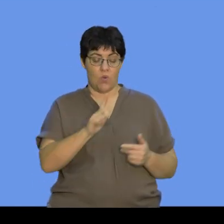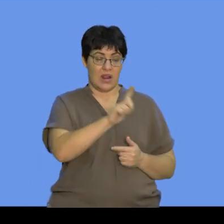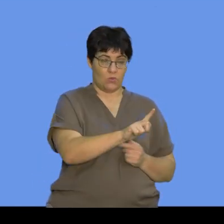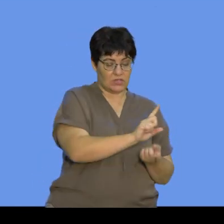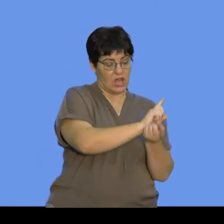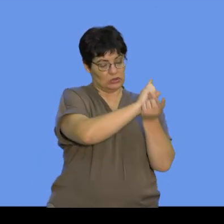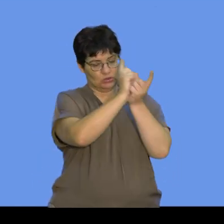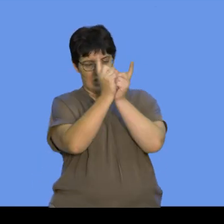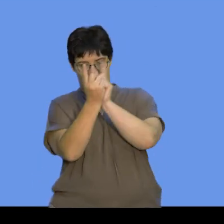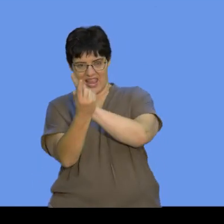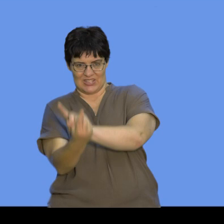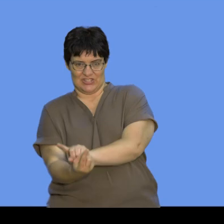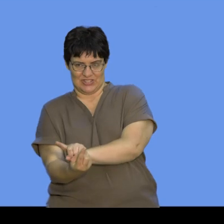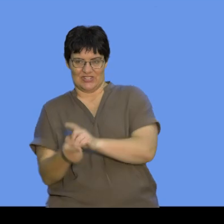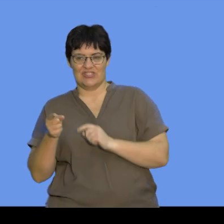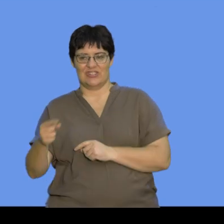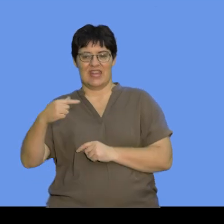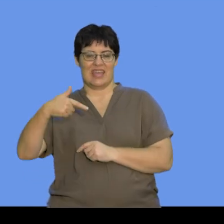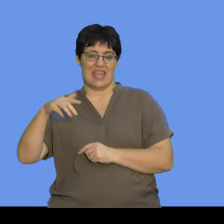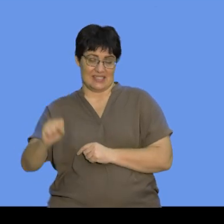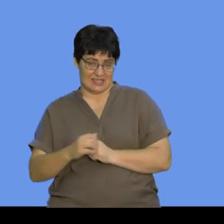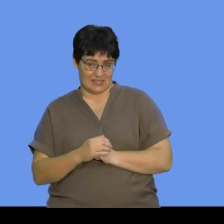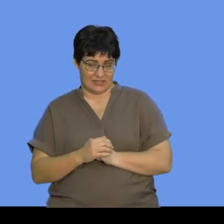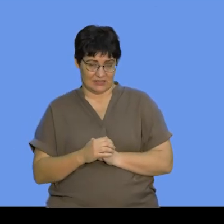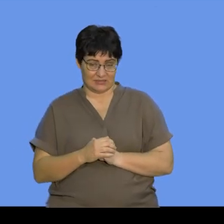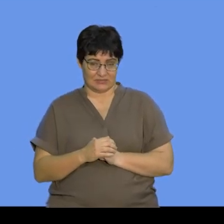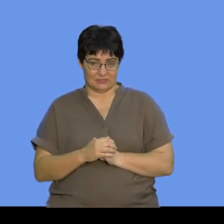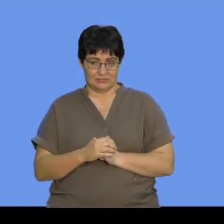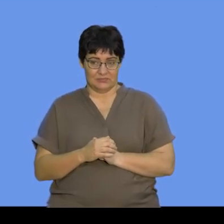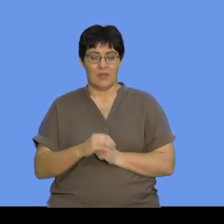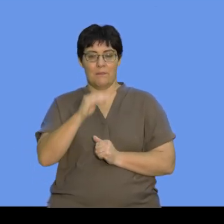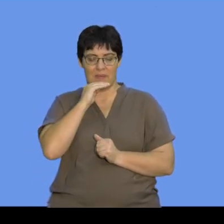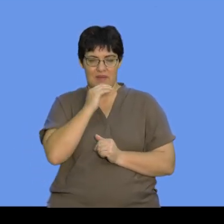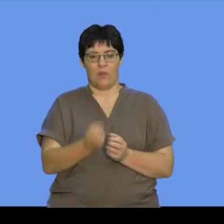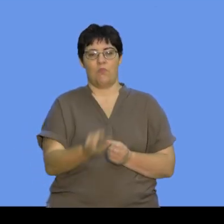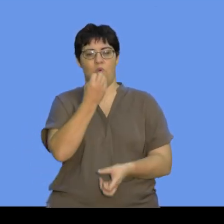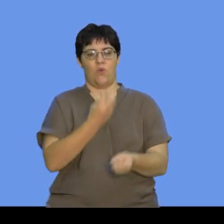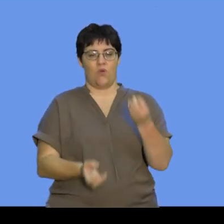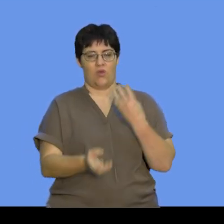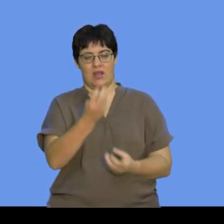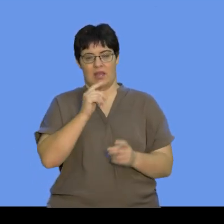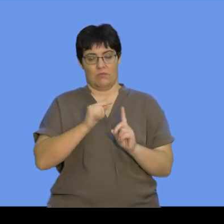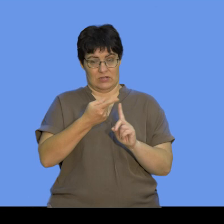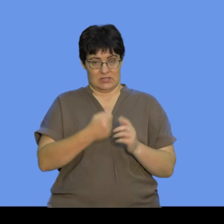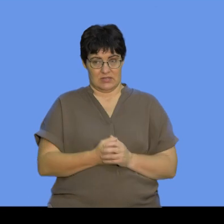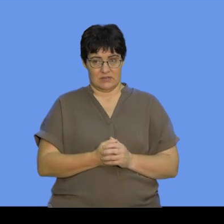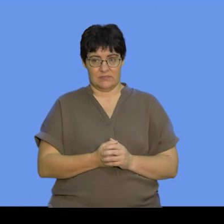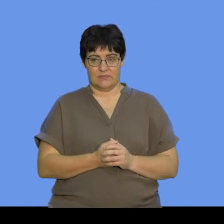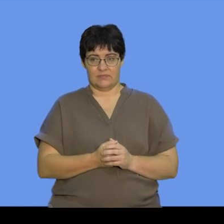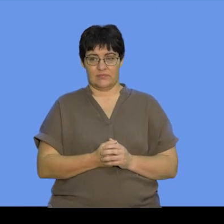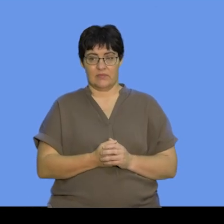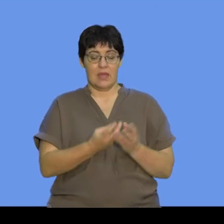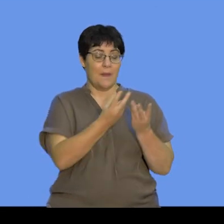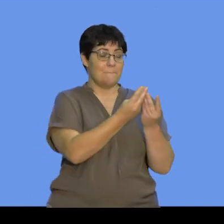of phase or change of state, okay? That's the boiling point. Okay? Now, melting point and boiling point